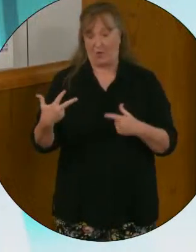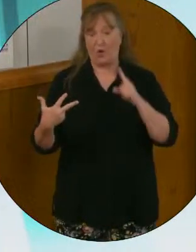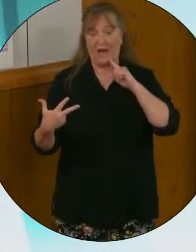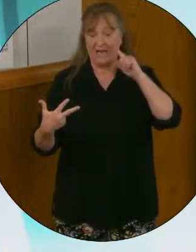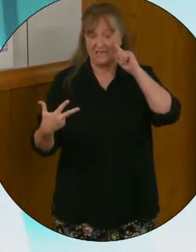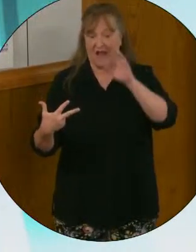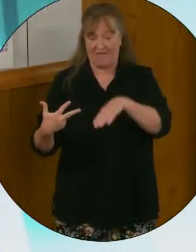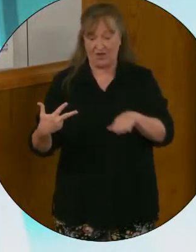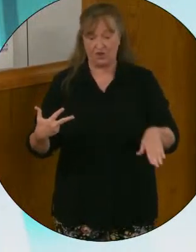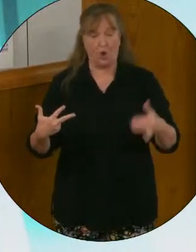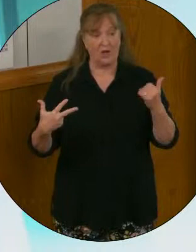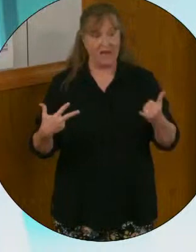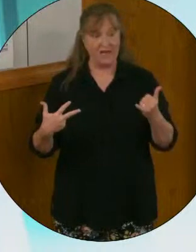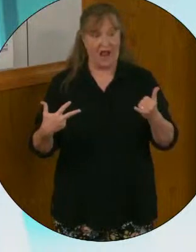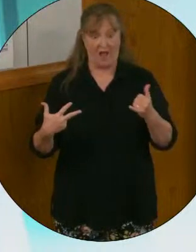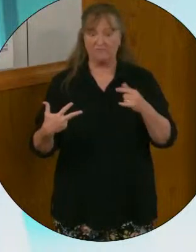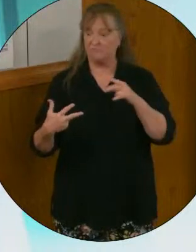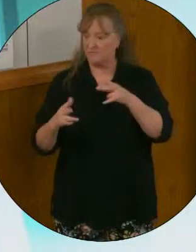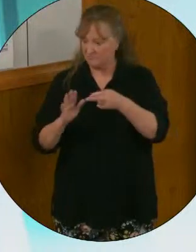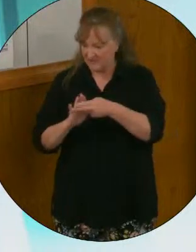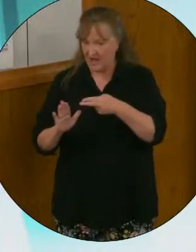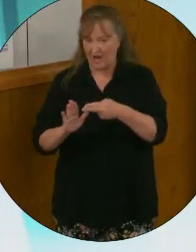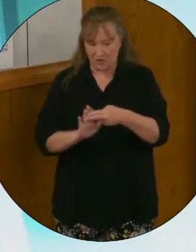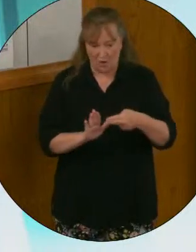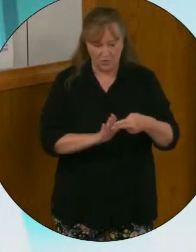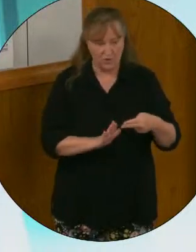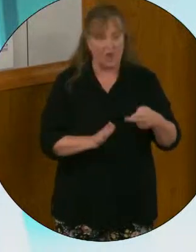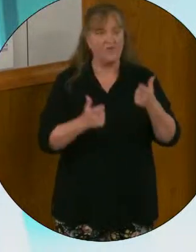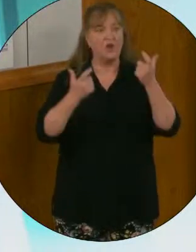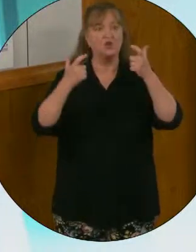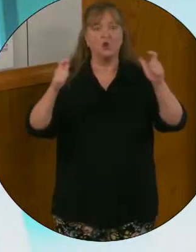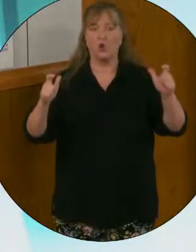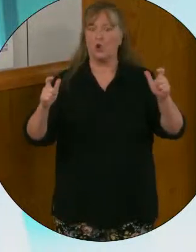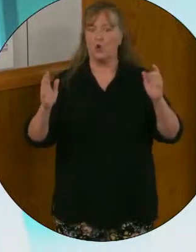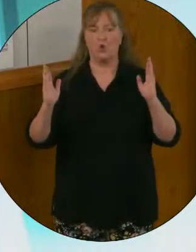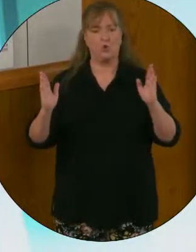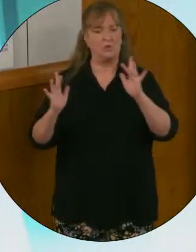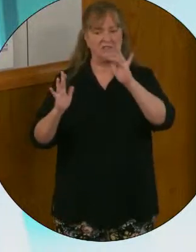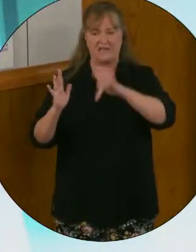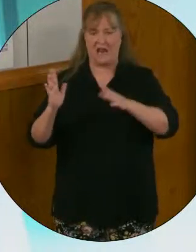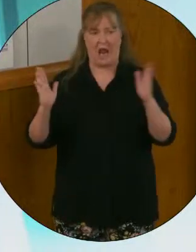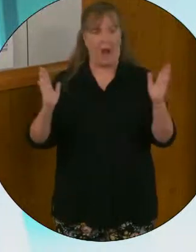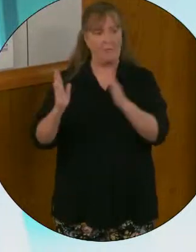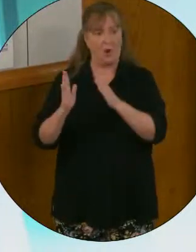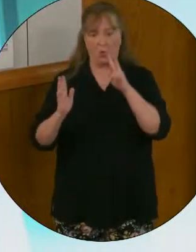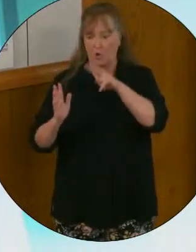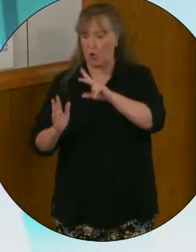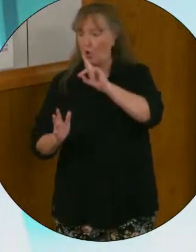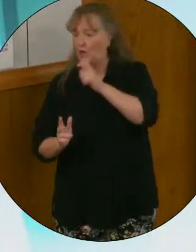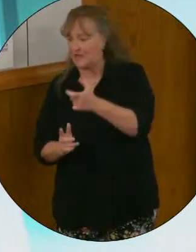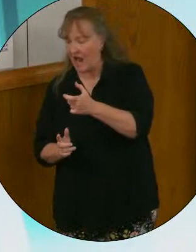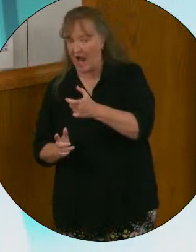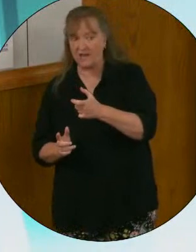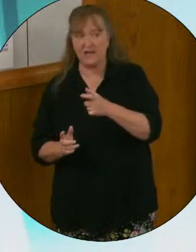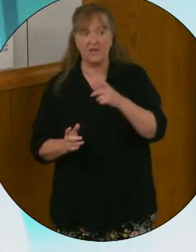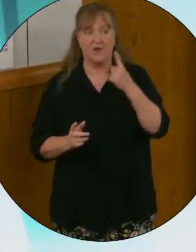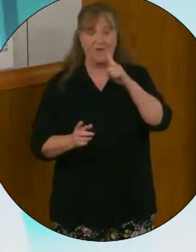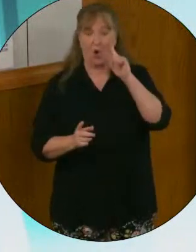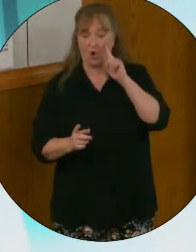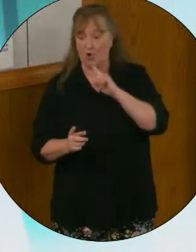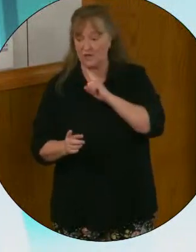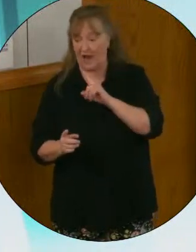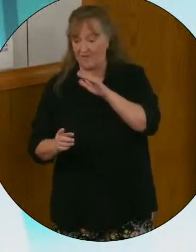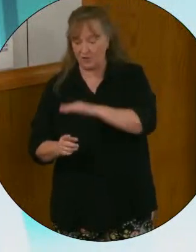deaf children, now a new diagnosis, there is a huge gap between when you get your diagnosis for your deaf